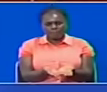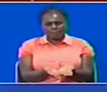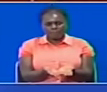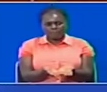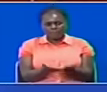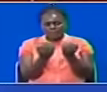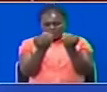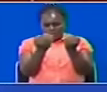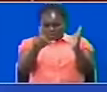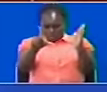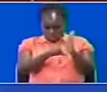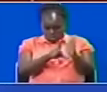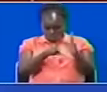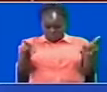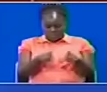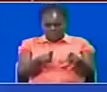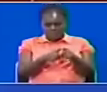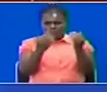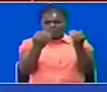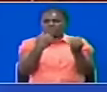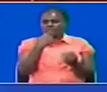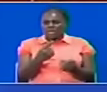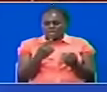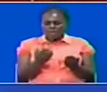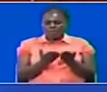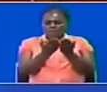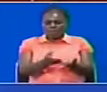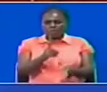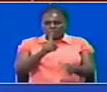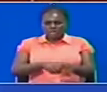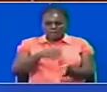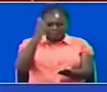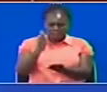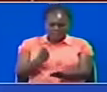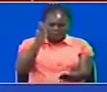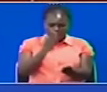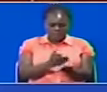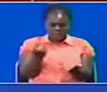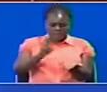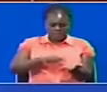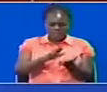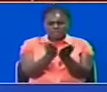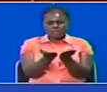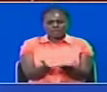It is required by law, again under the same section, that there is availed time for certification of the register.